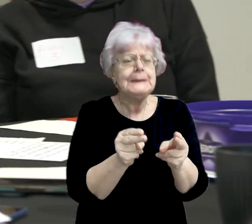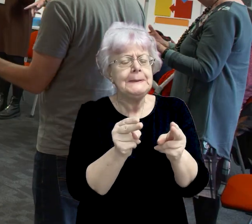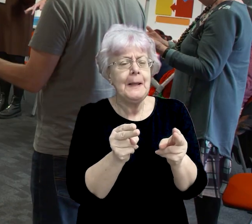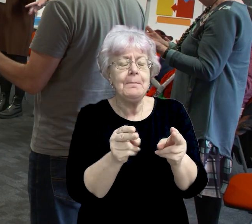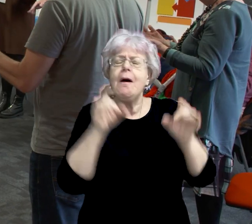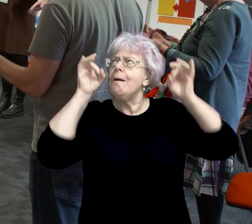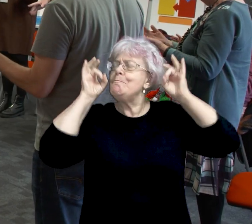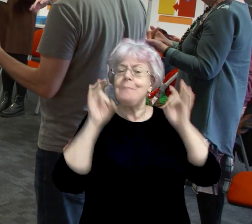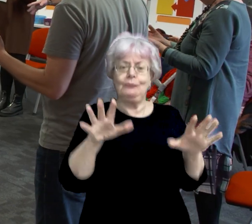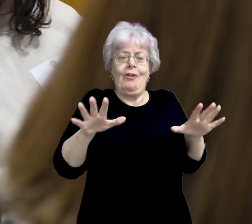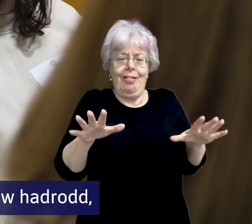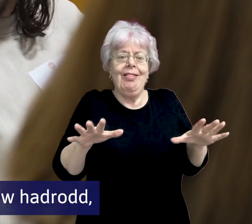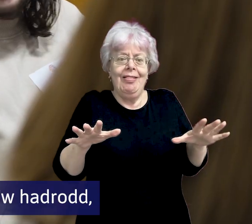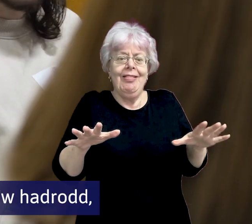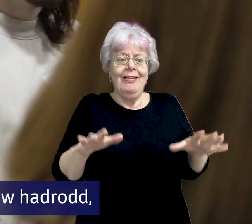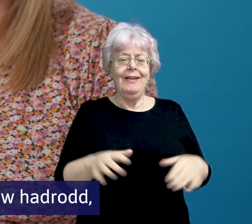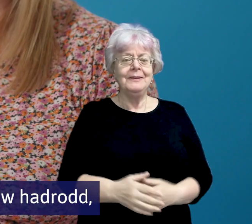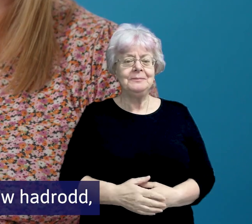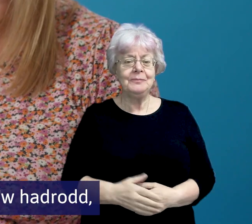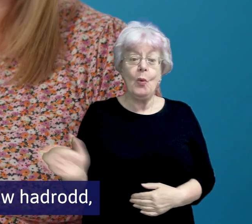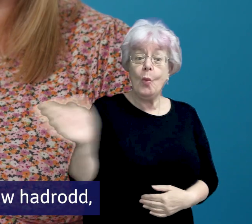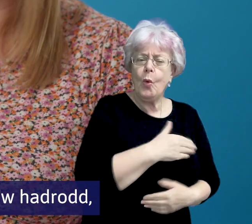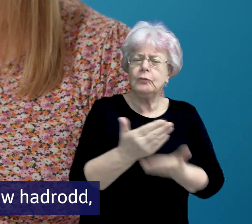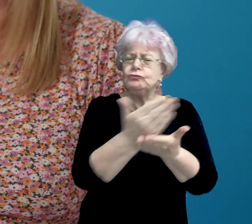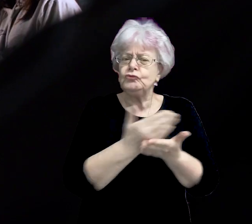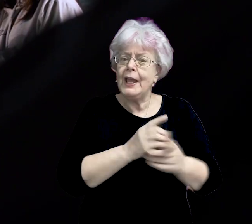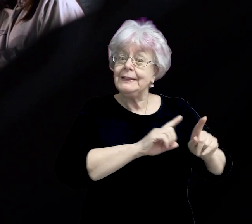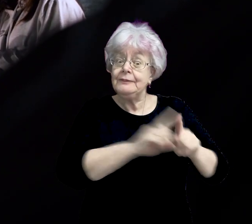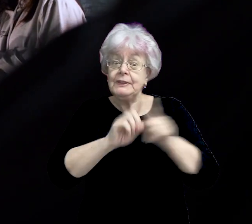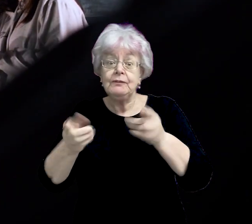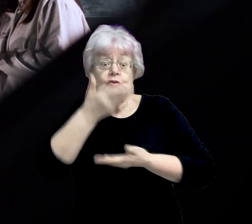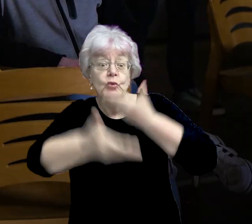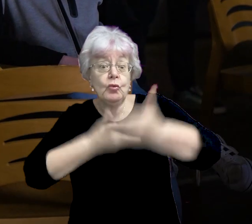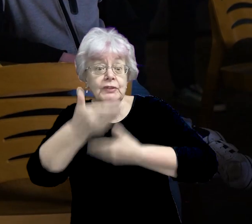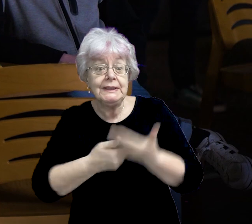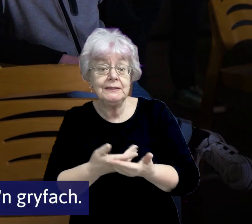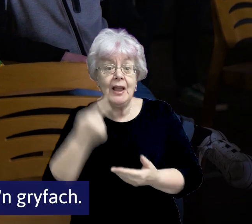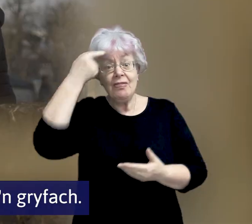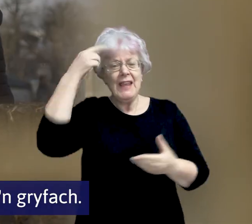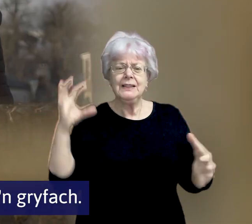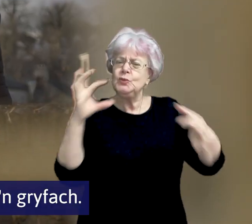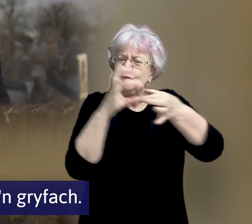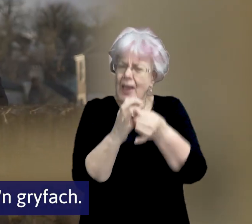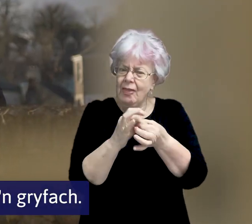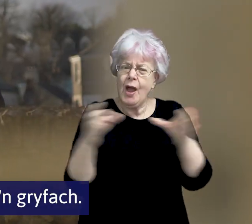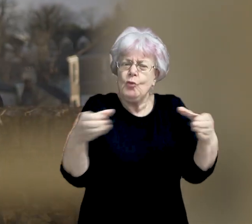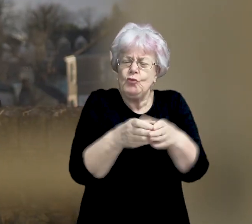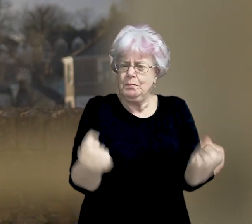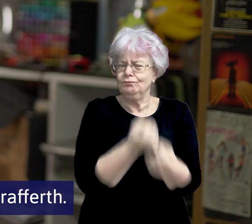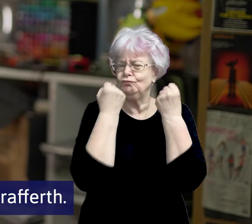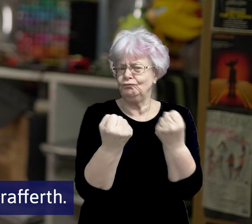system. It's been magical. We all have, different stories to tell, to share, and I think coming together, it makes us